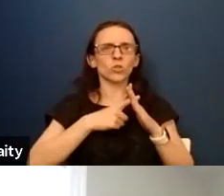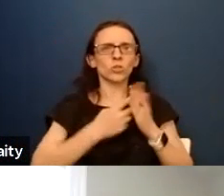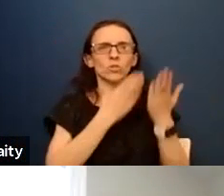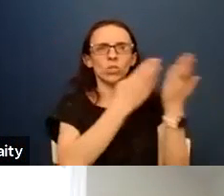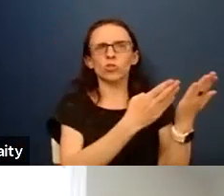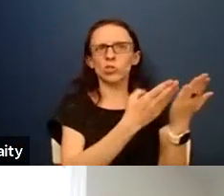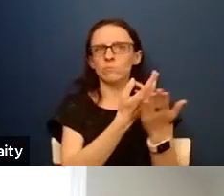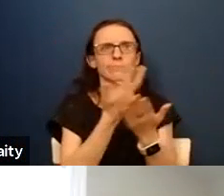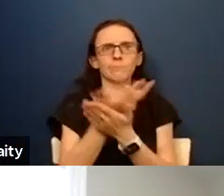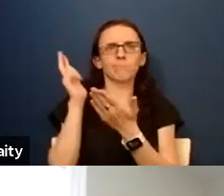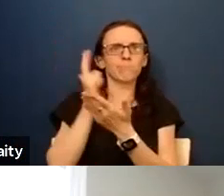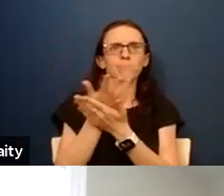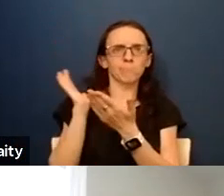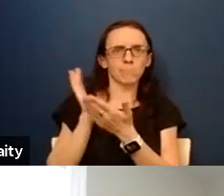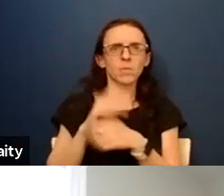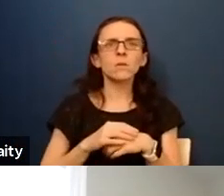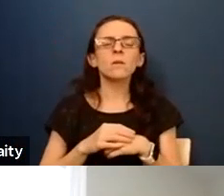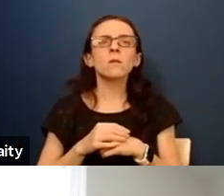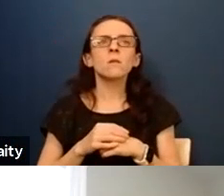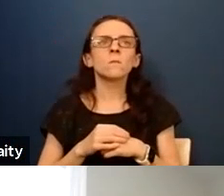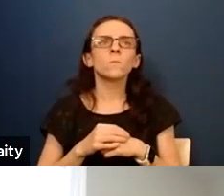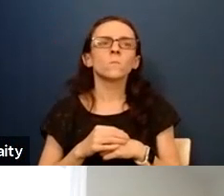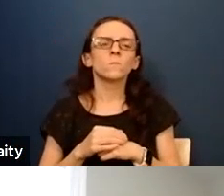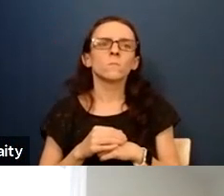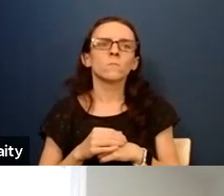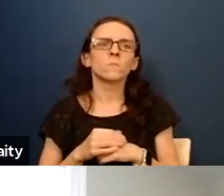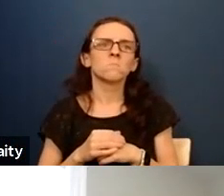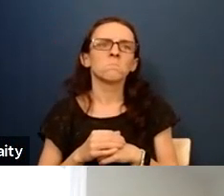ago, by